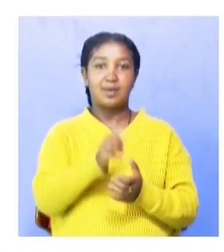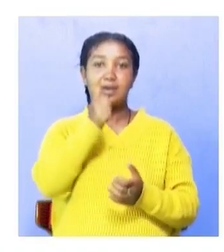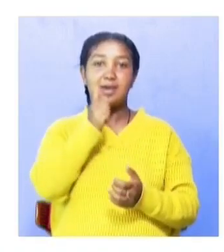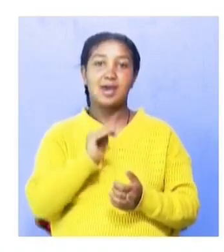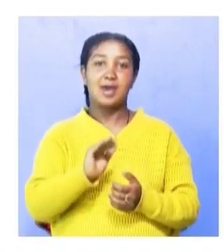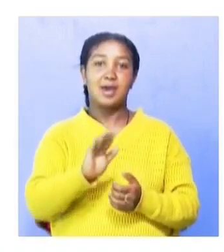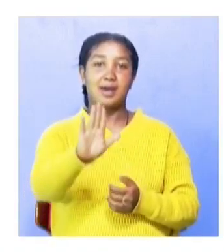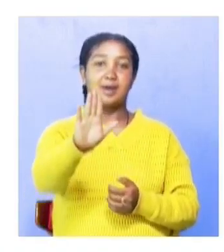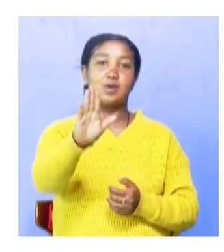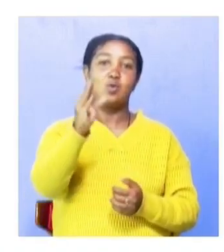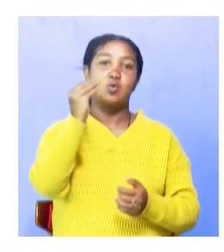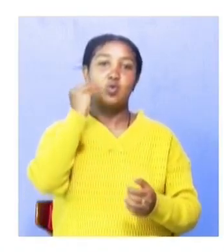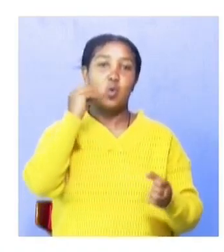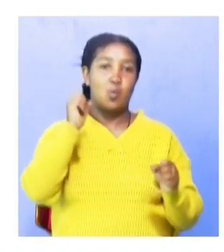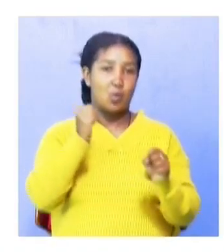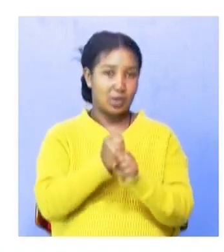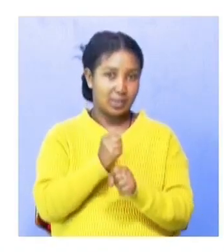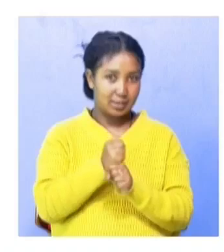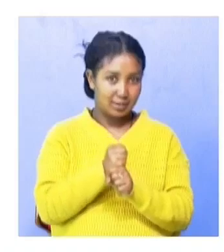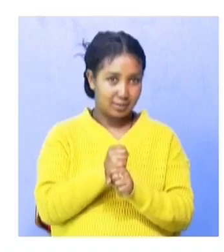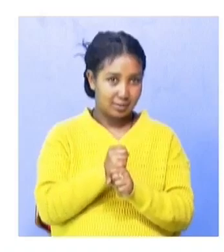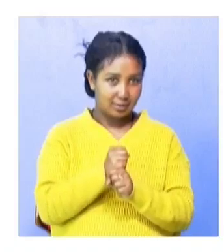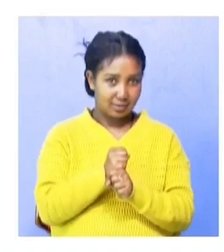her homework.